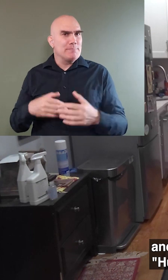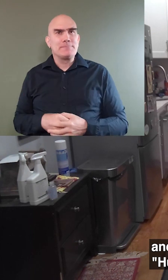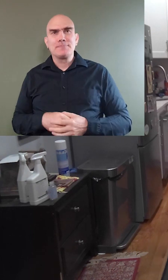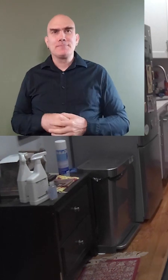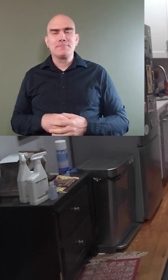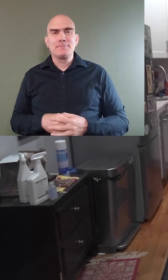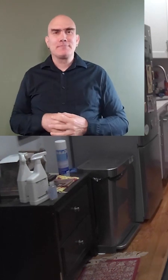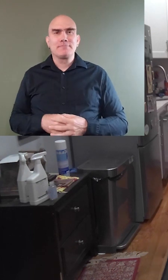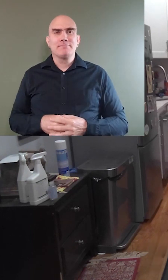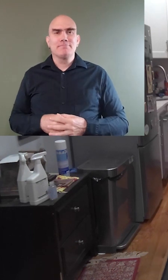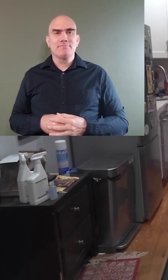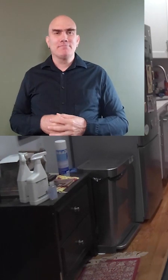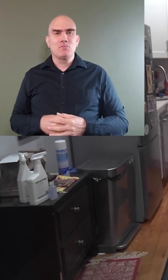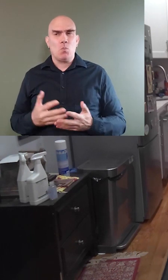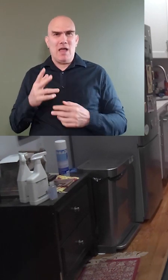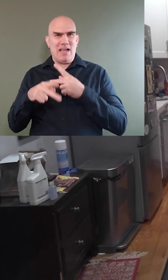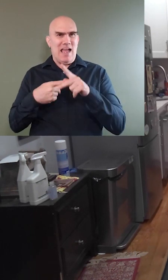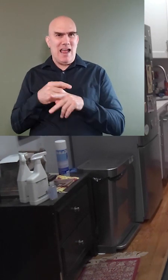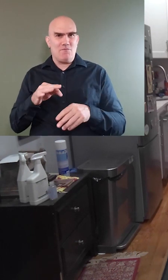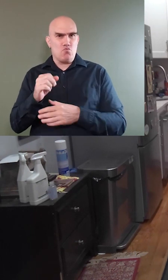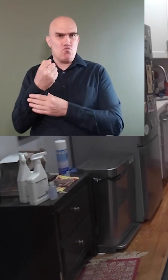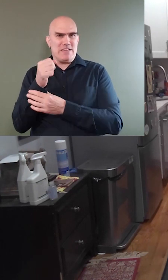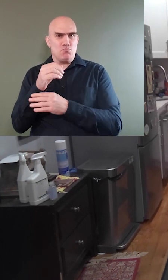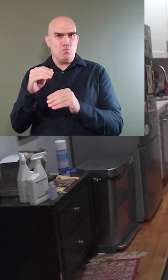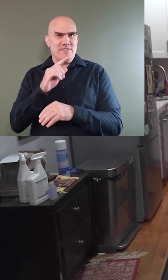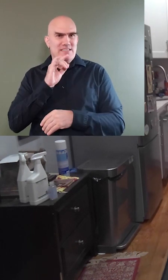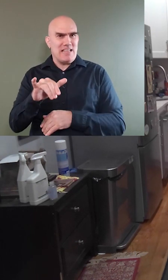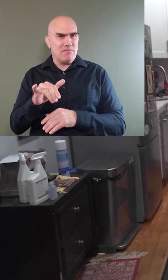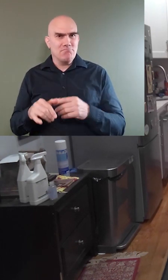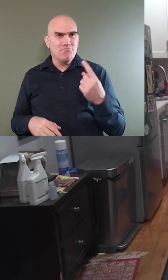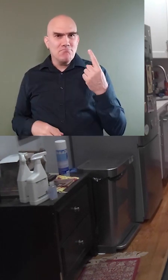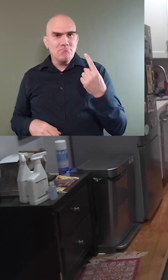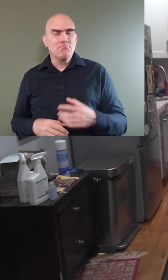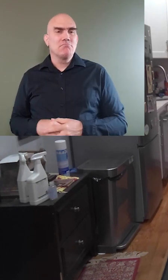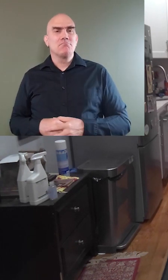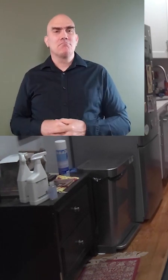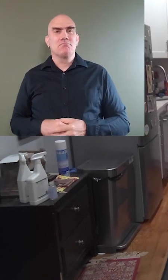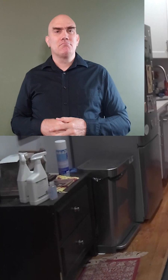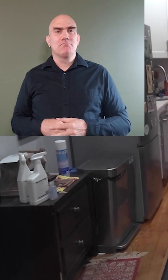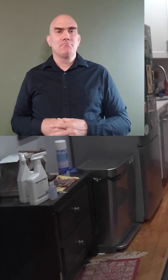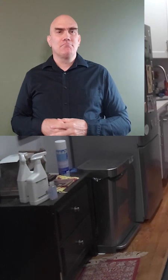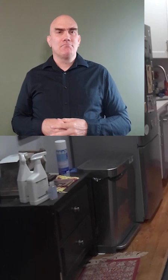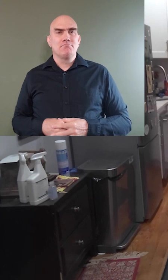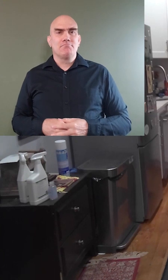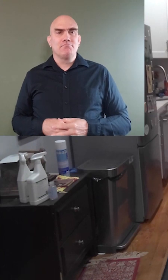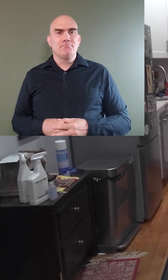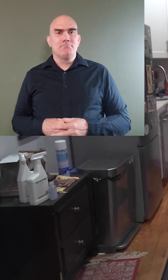all about? What kind of wrist movement is that?